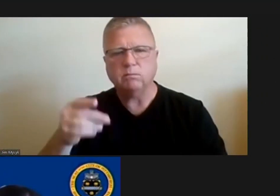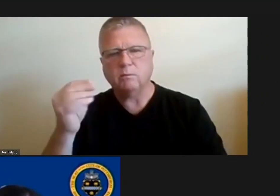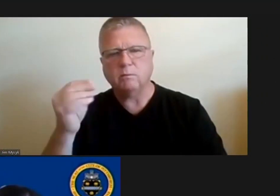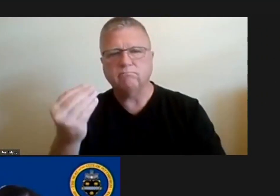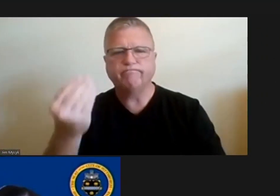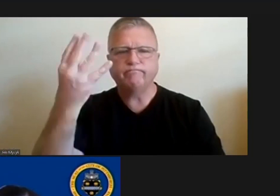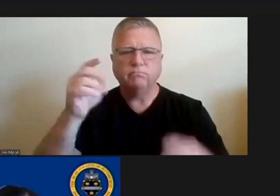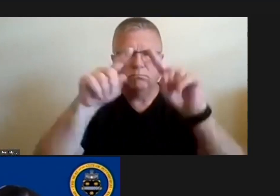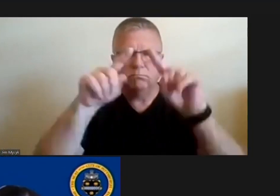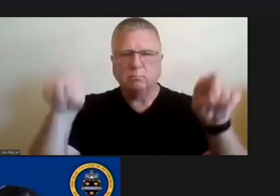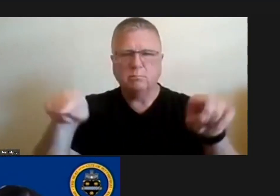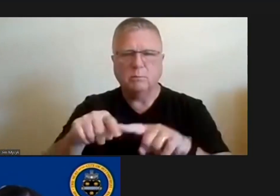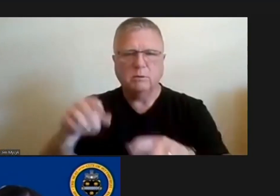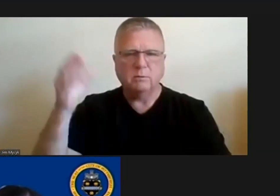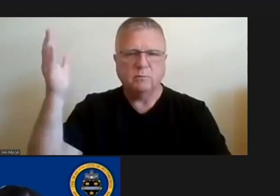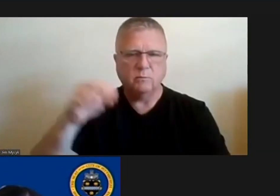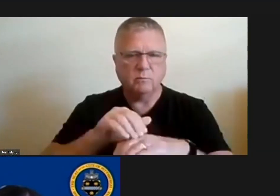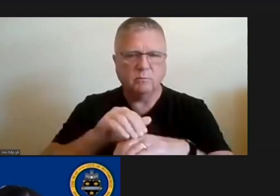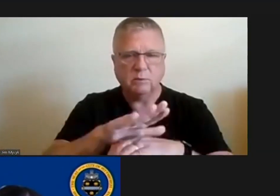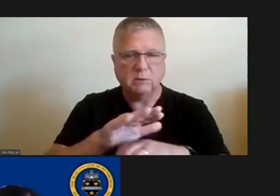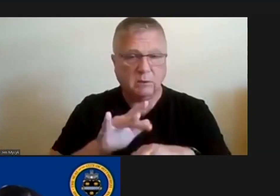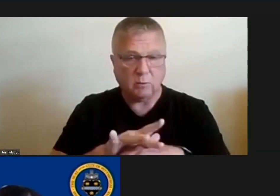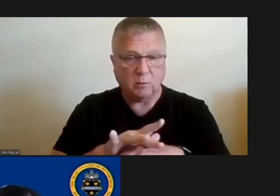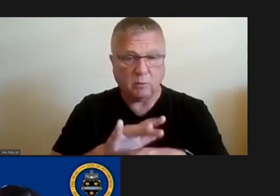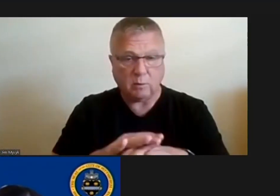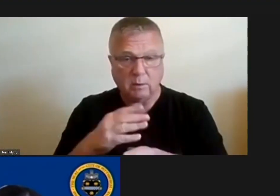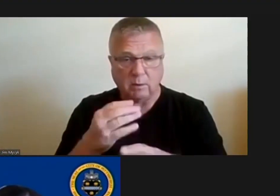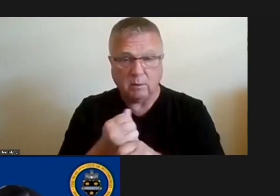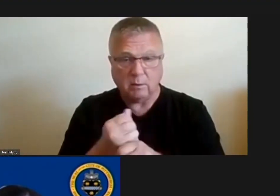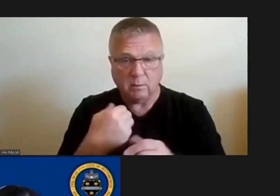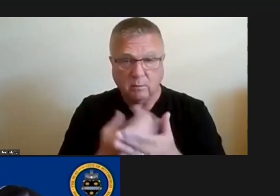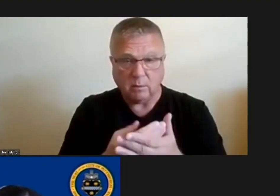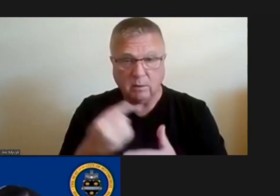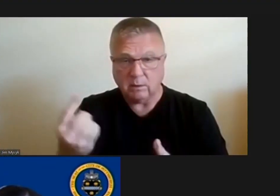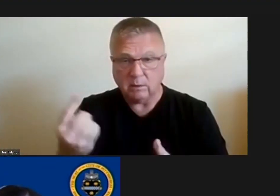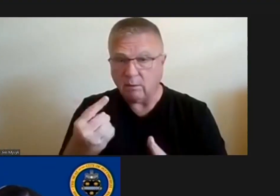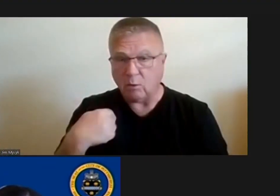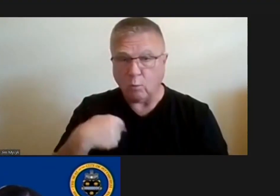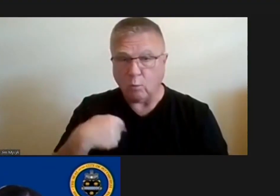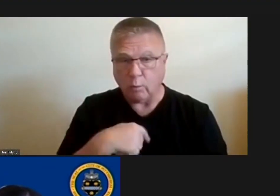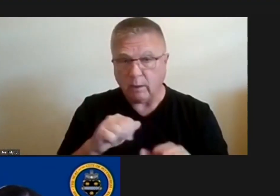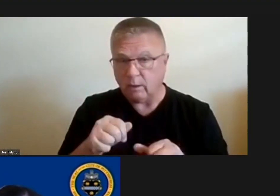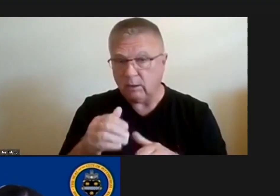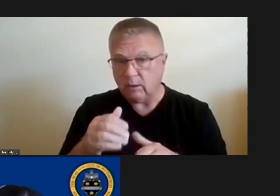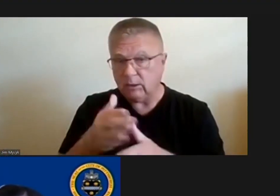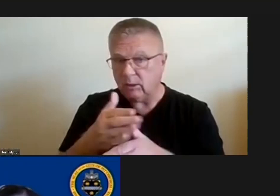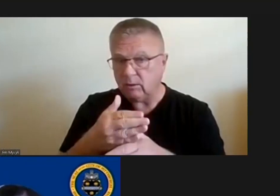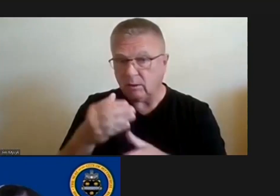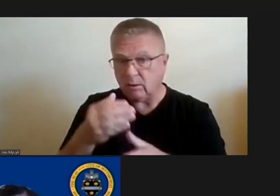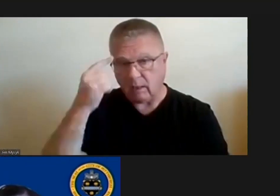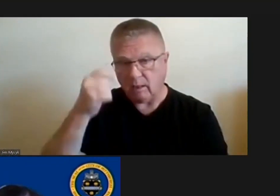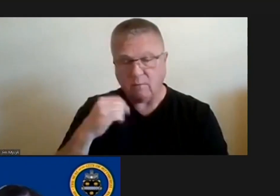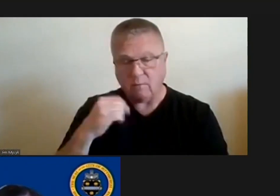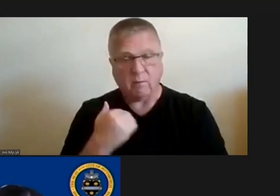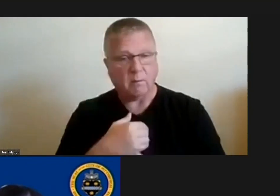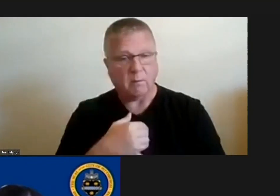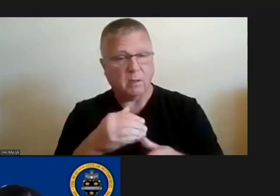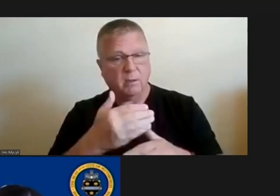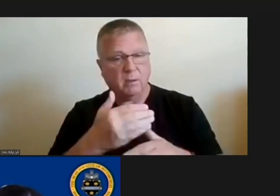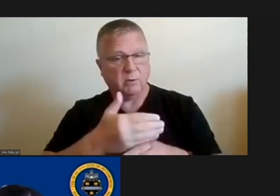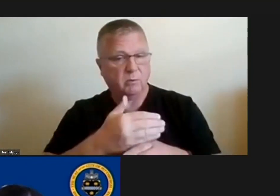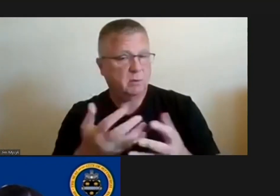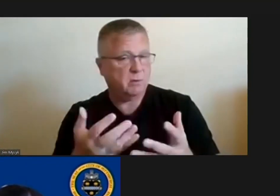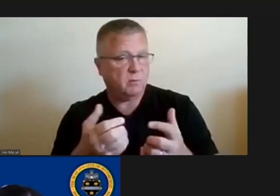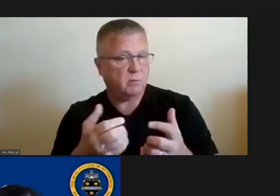sent ahead. Is that something we could also share it, I think, from our screens, if that's